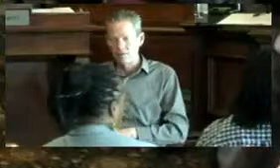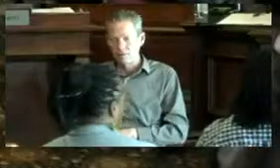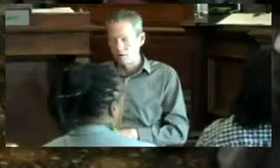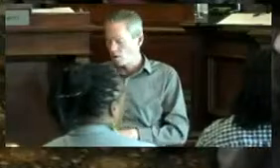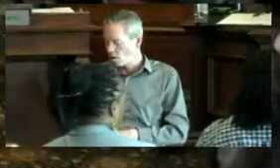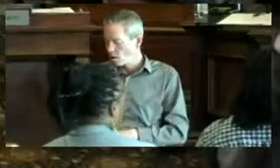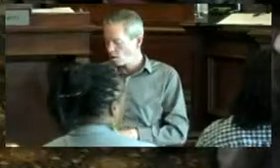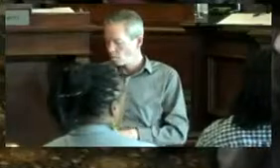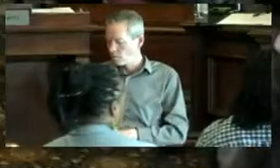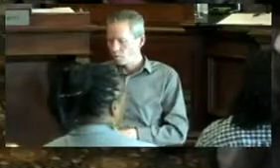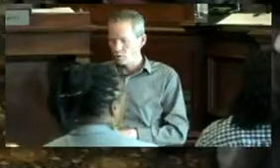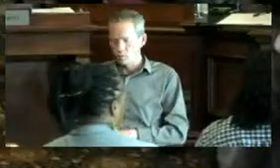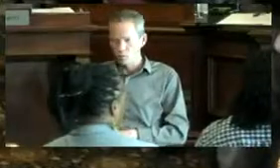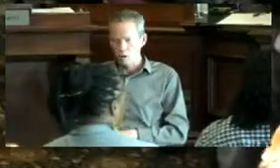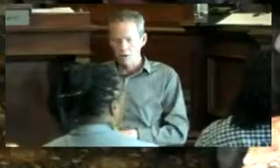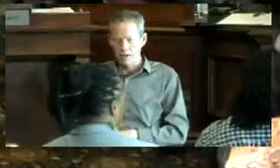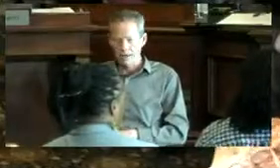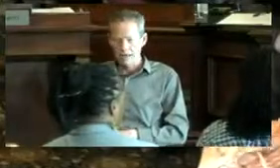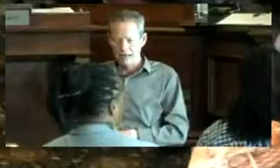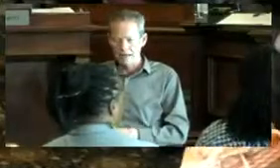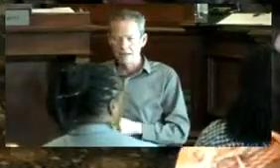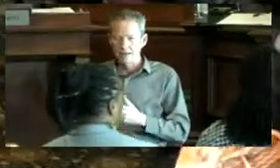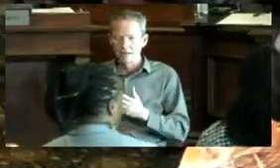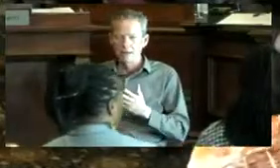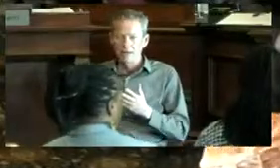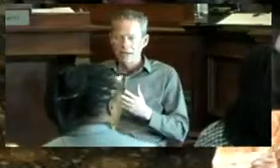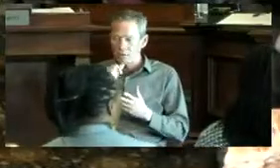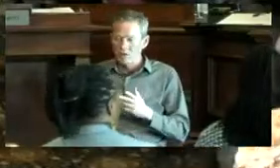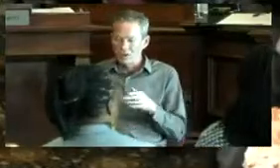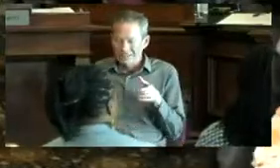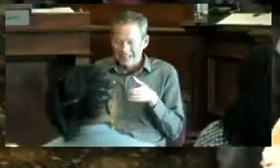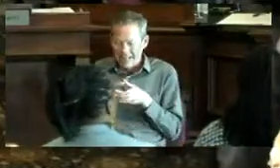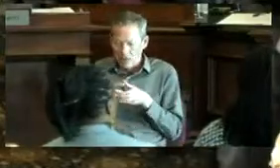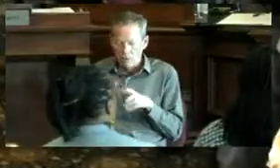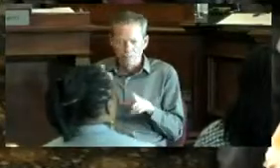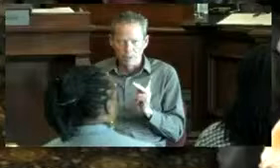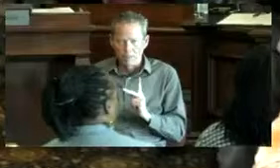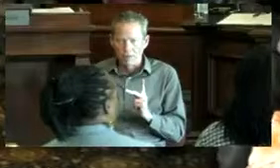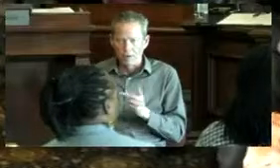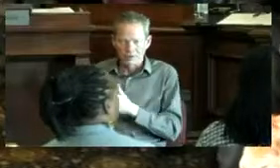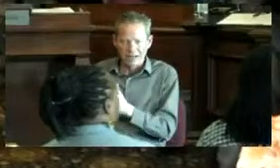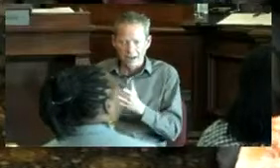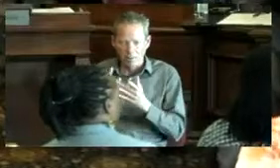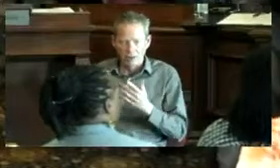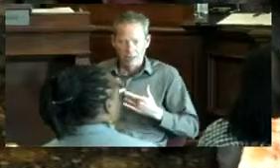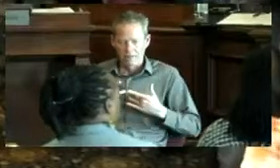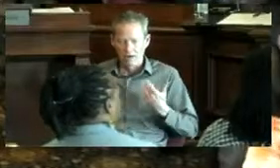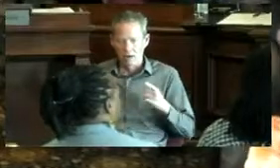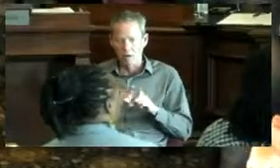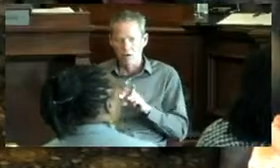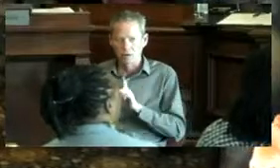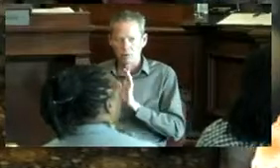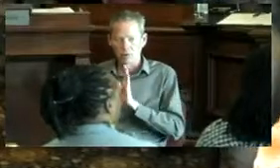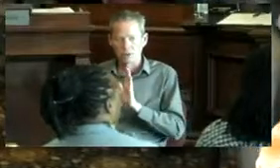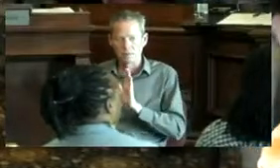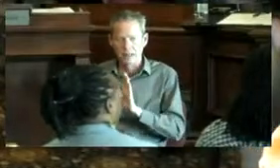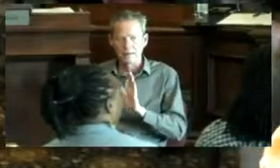Gala was more than just it transcended a mere gathering. It was a networking event and also a display